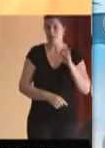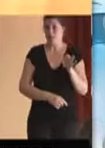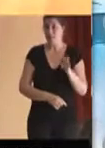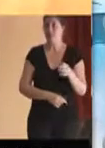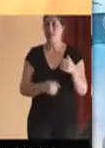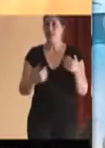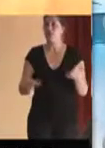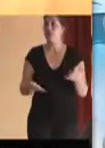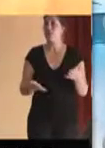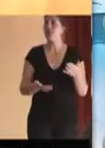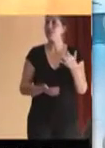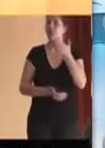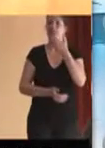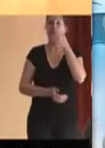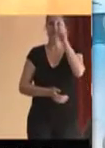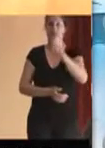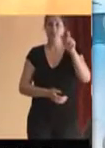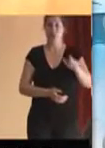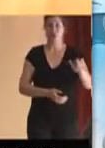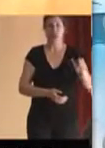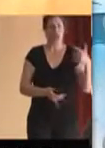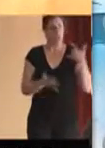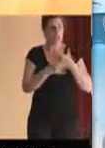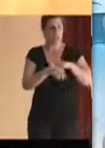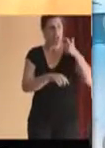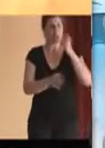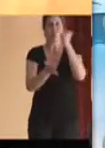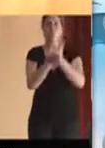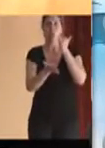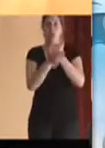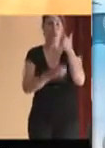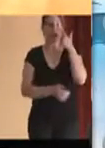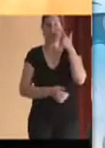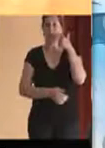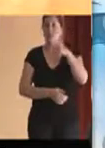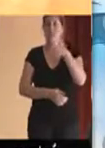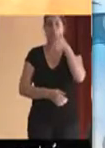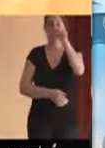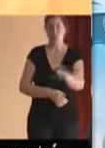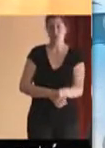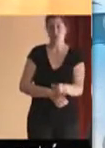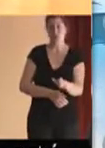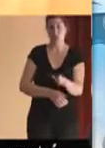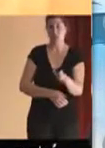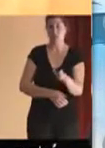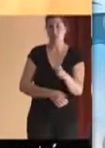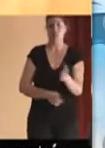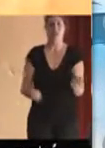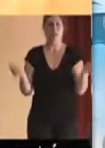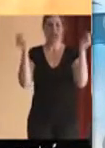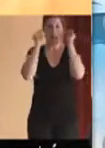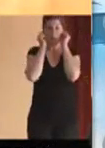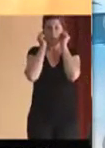a hat, they hear differently. When people test this for a while, of course, when the